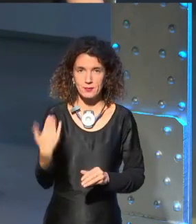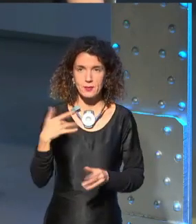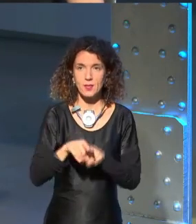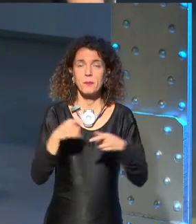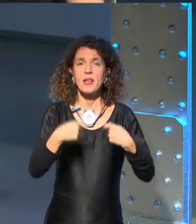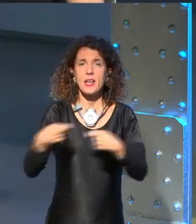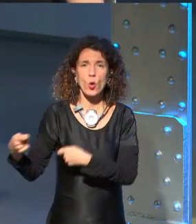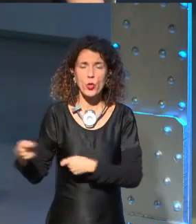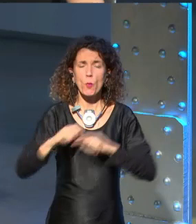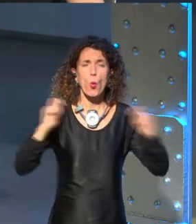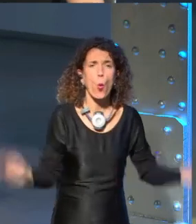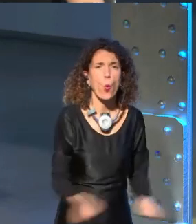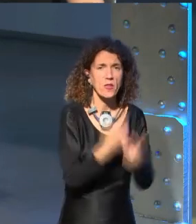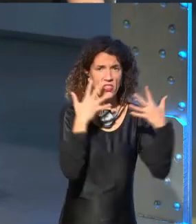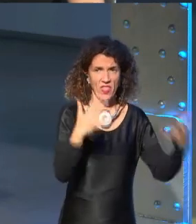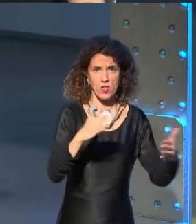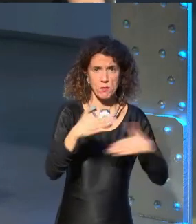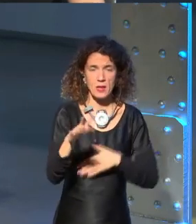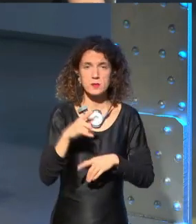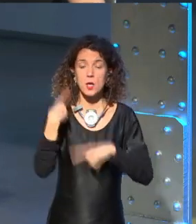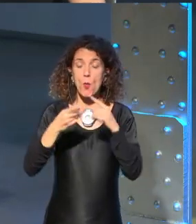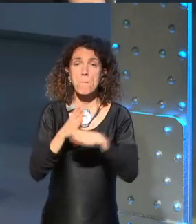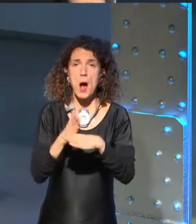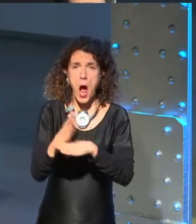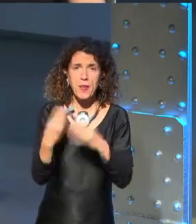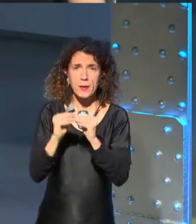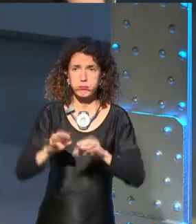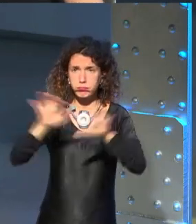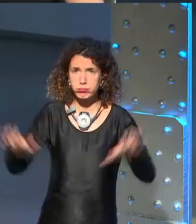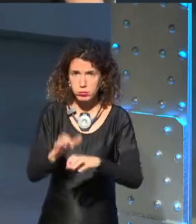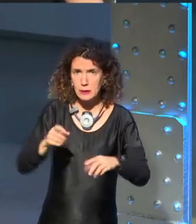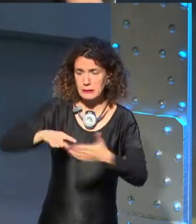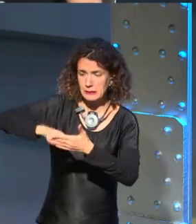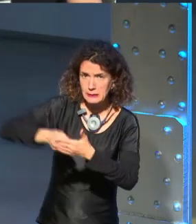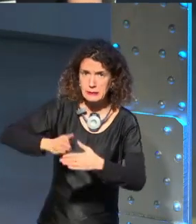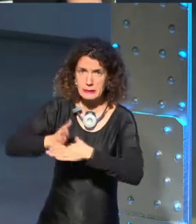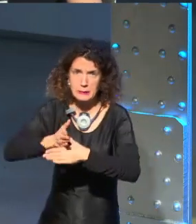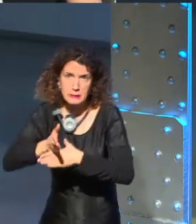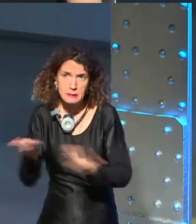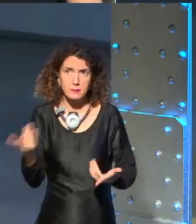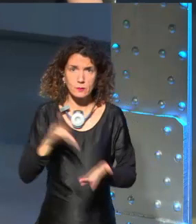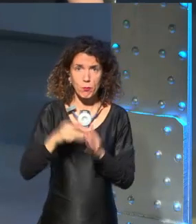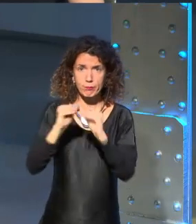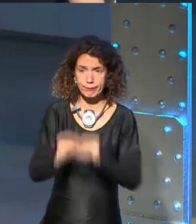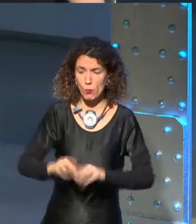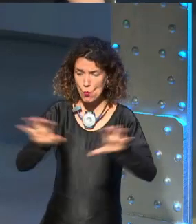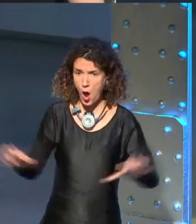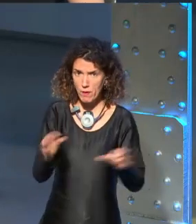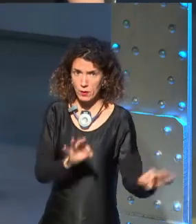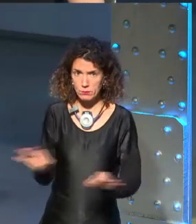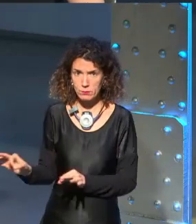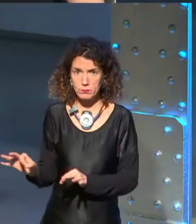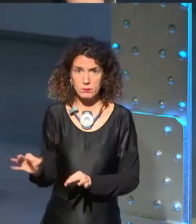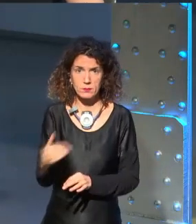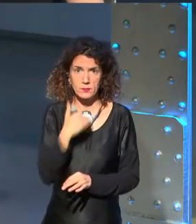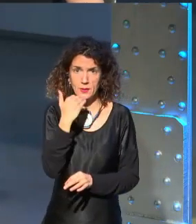cut wood and screwed things together, and I made furniture. I made pretty much all the furniture for our